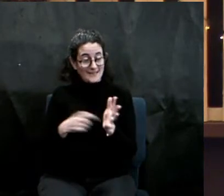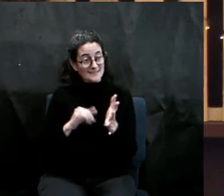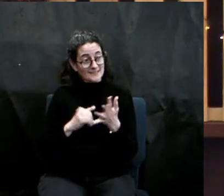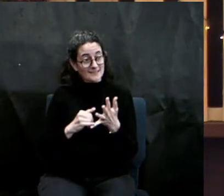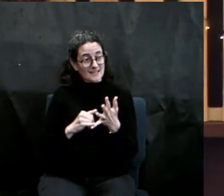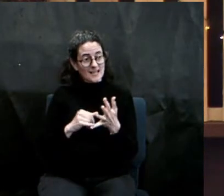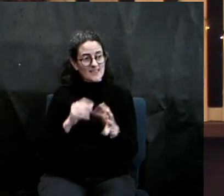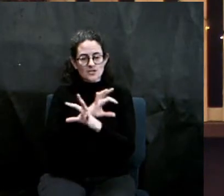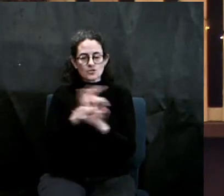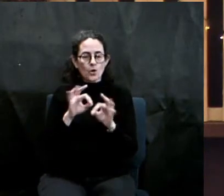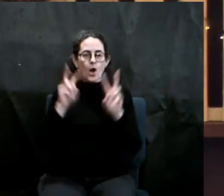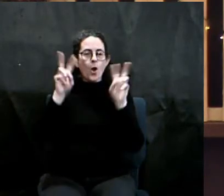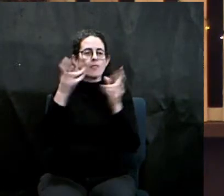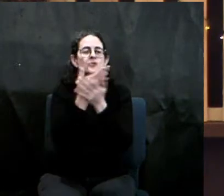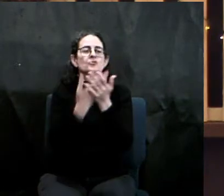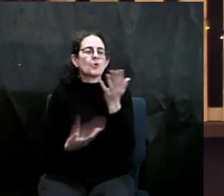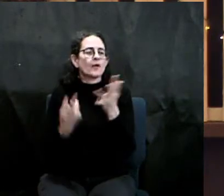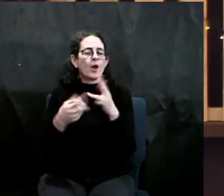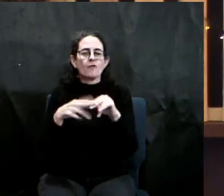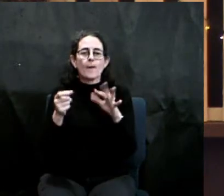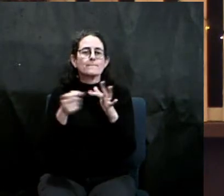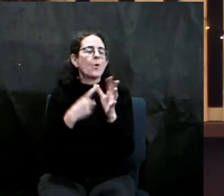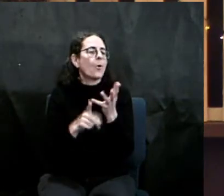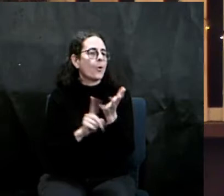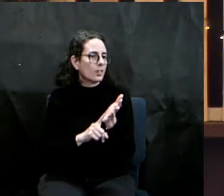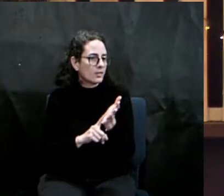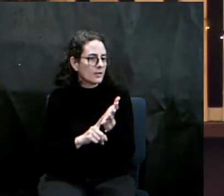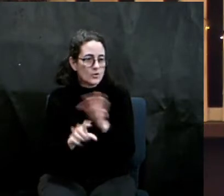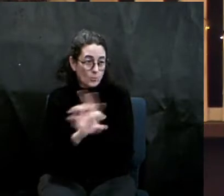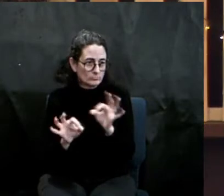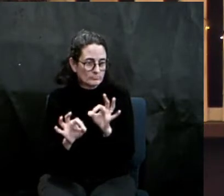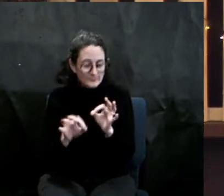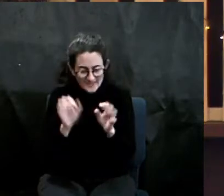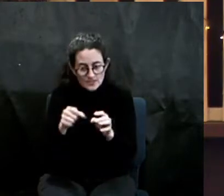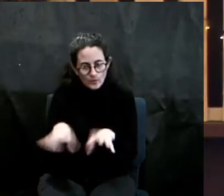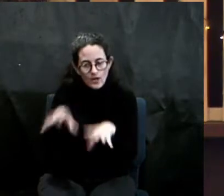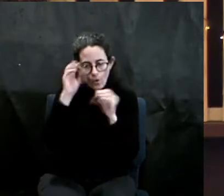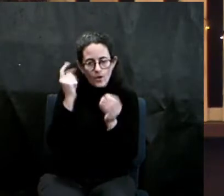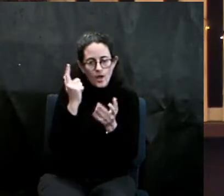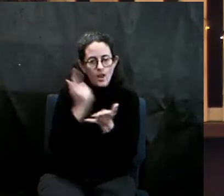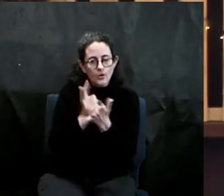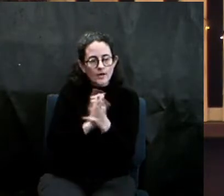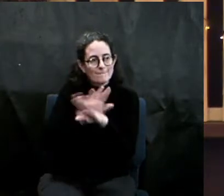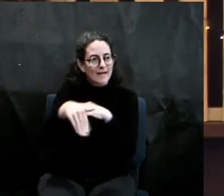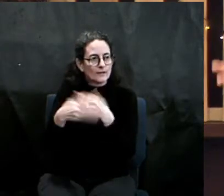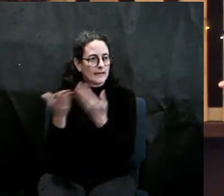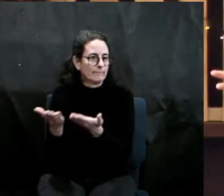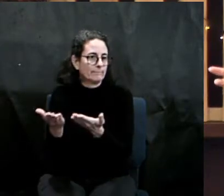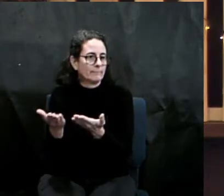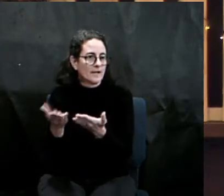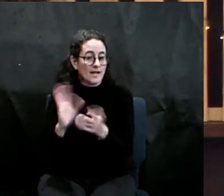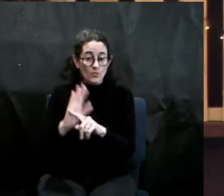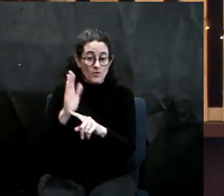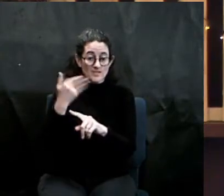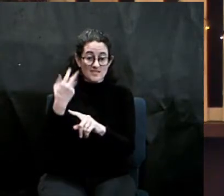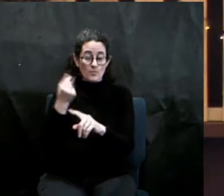of Paul. Sure, we learn about Paul. We see how Paul is transformed from a persecutor of the church to a proclaimer of